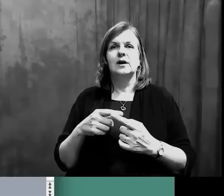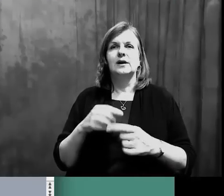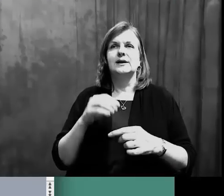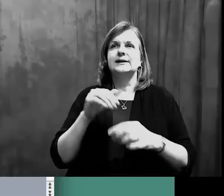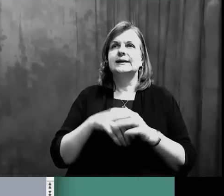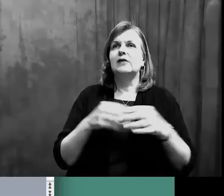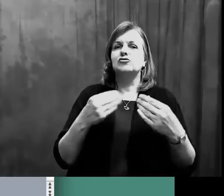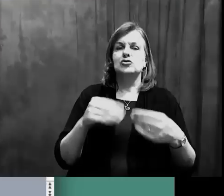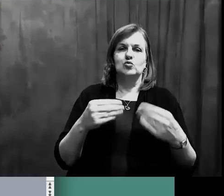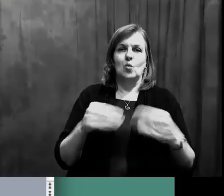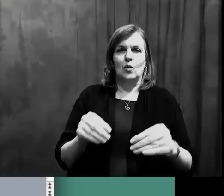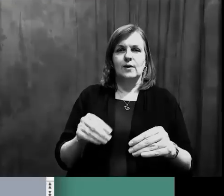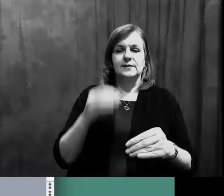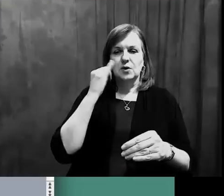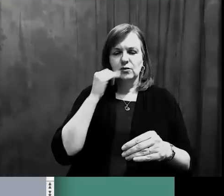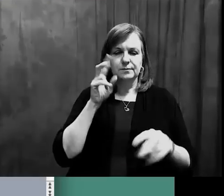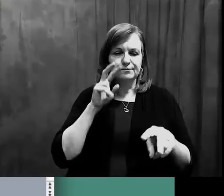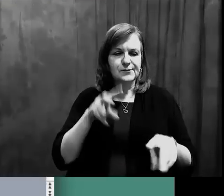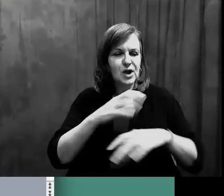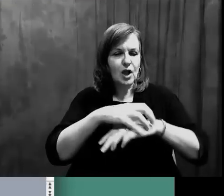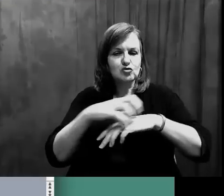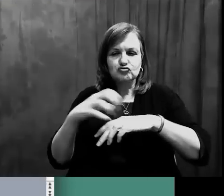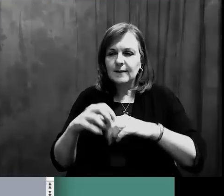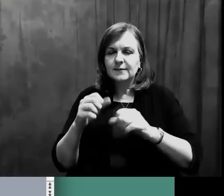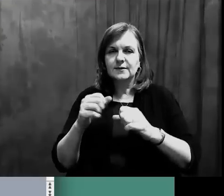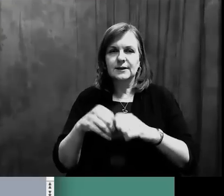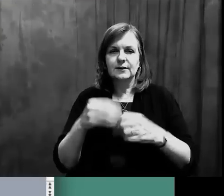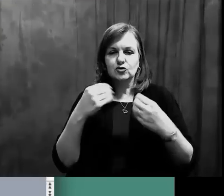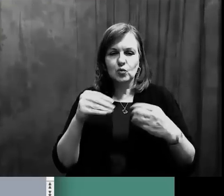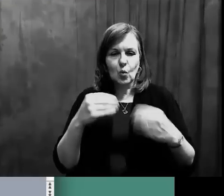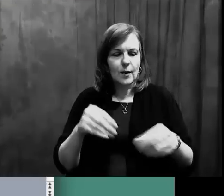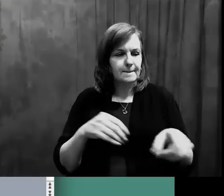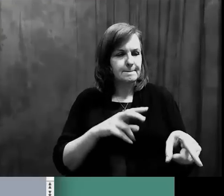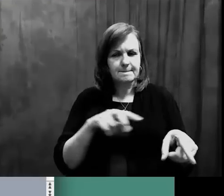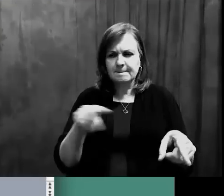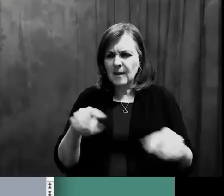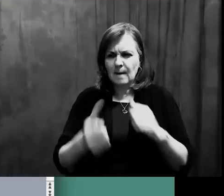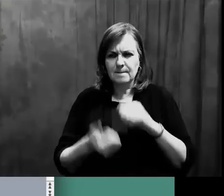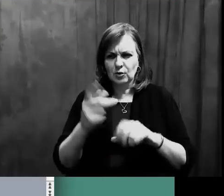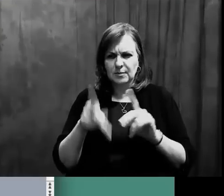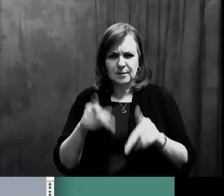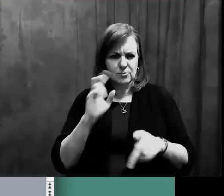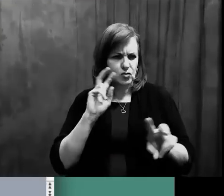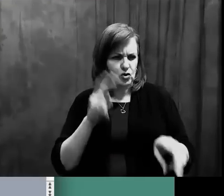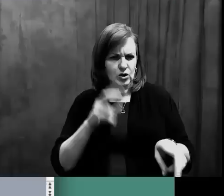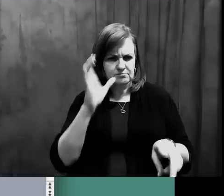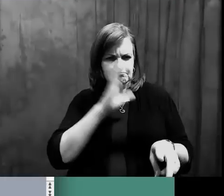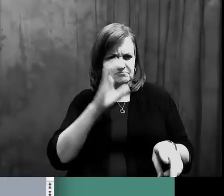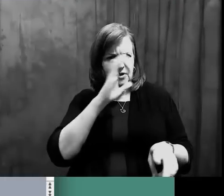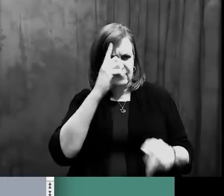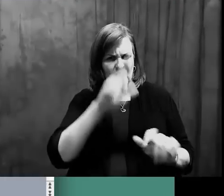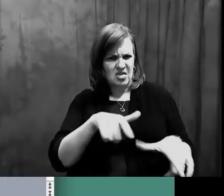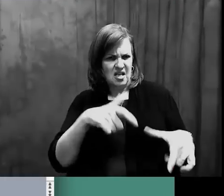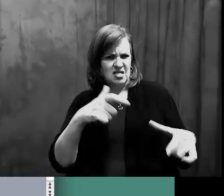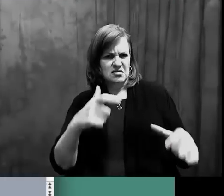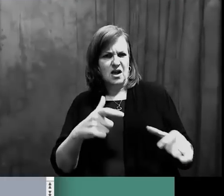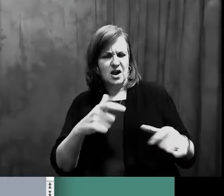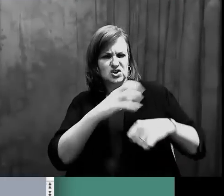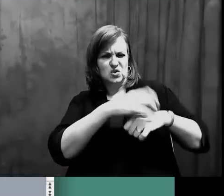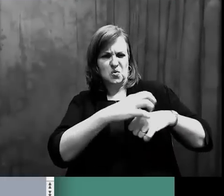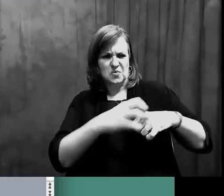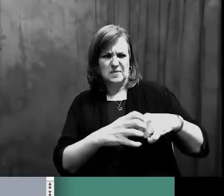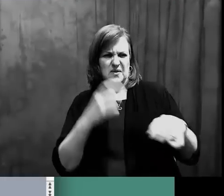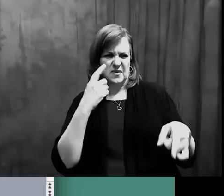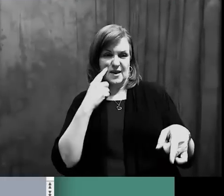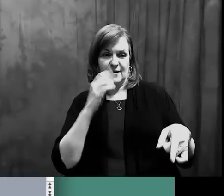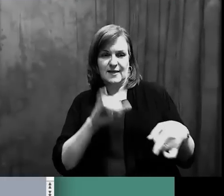so think about from a market standpoint. If you're buying grapes in the grocery store, most people will